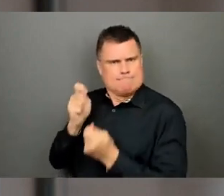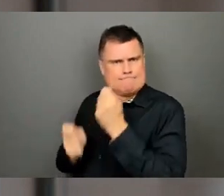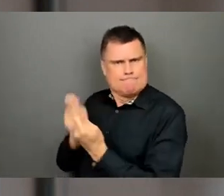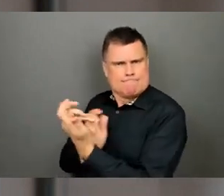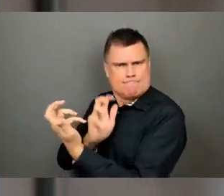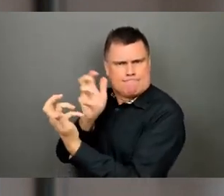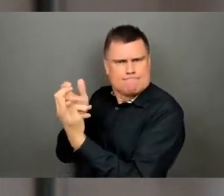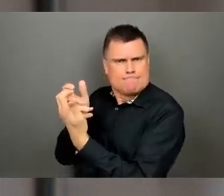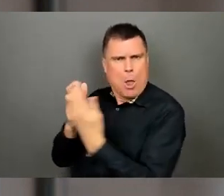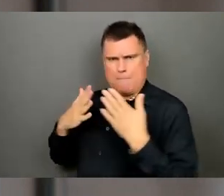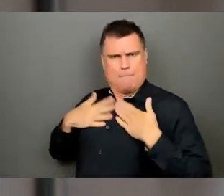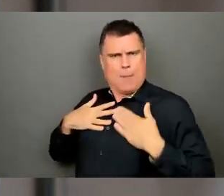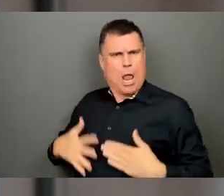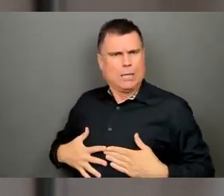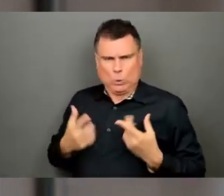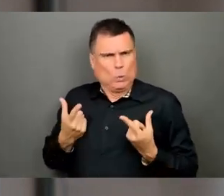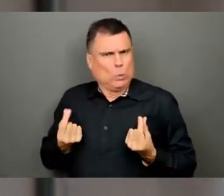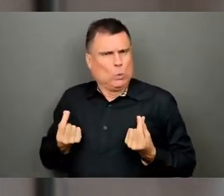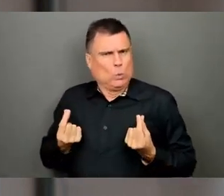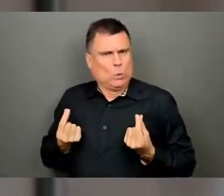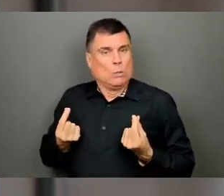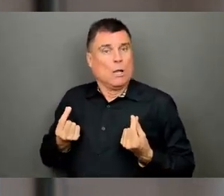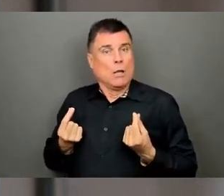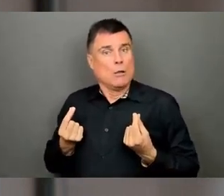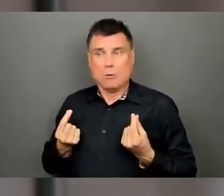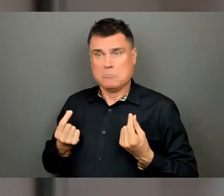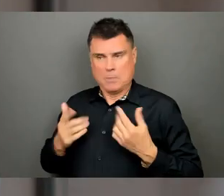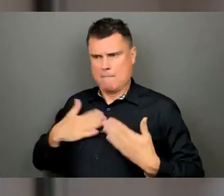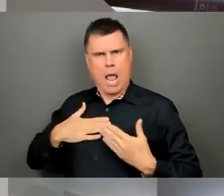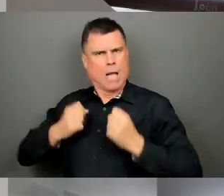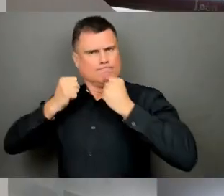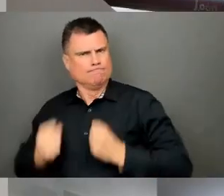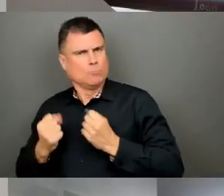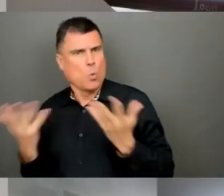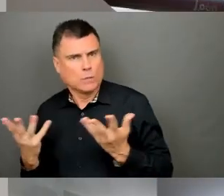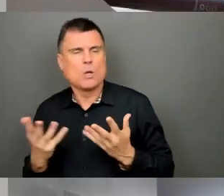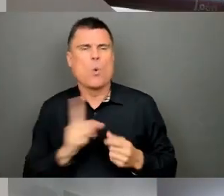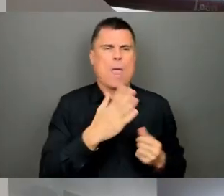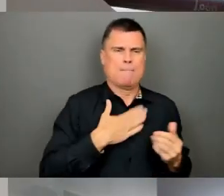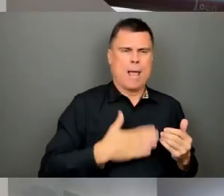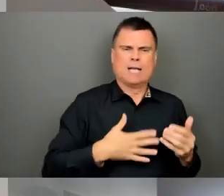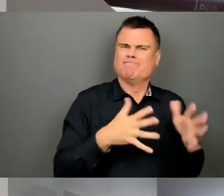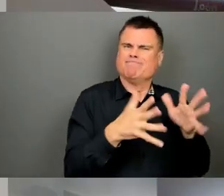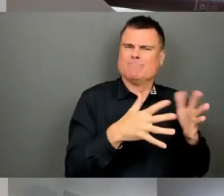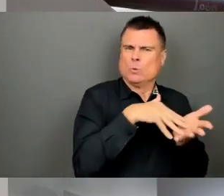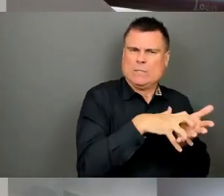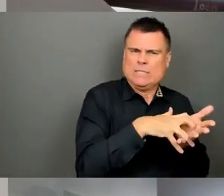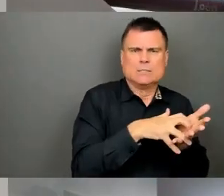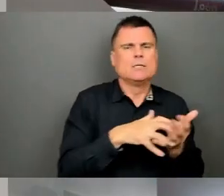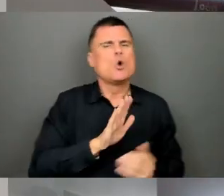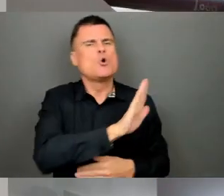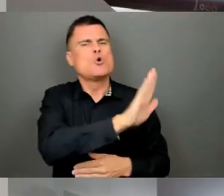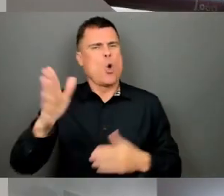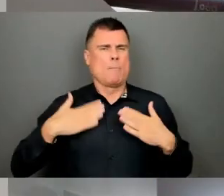bodies to what we do well and maybe improving what we can't do as well. And so everyone's bodies work different, so we want to be able